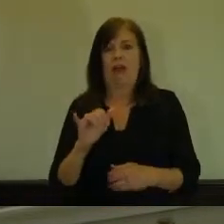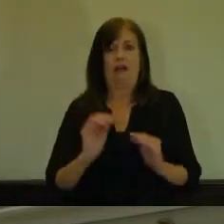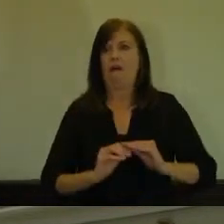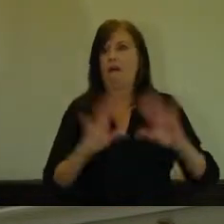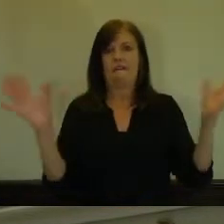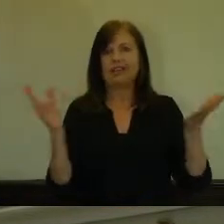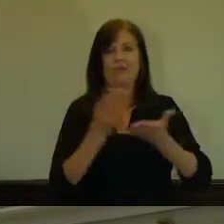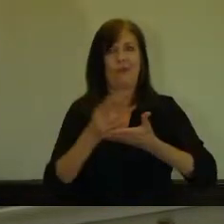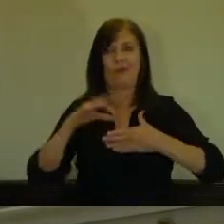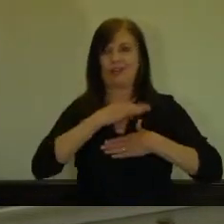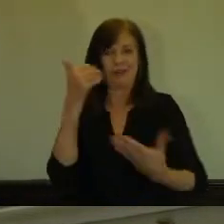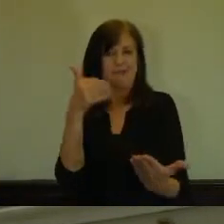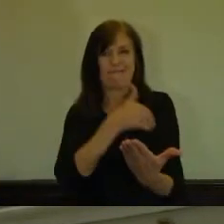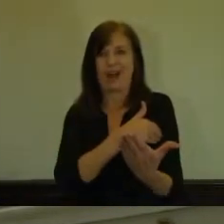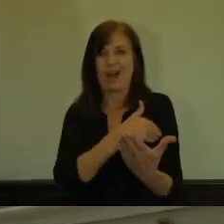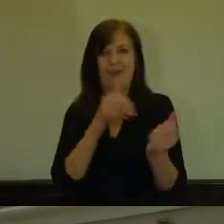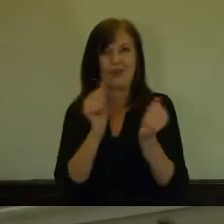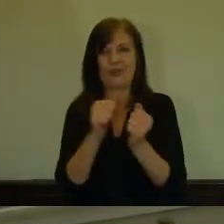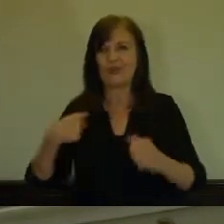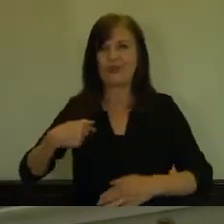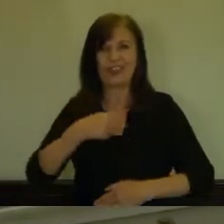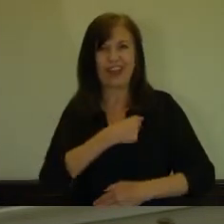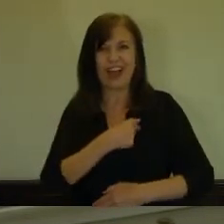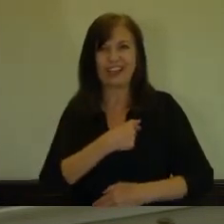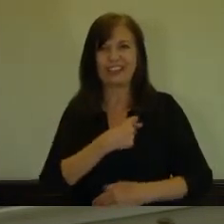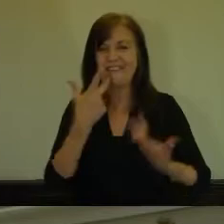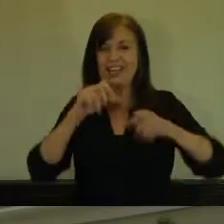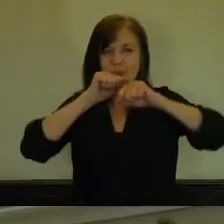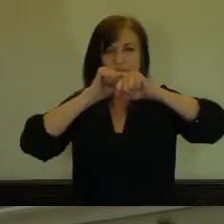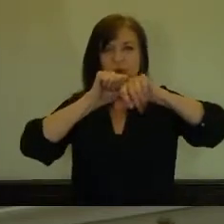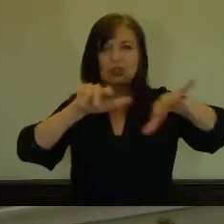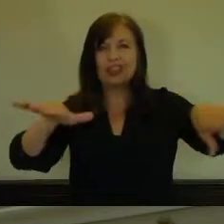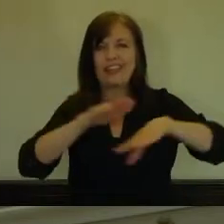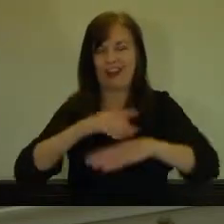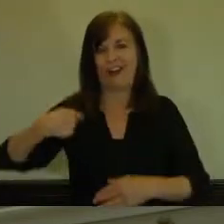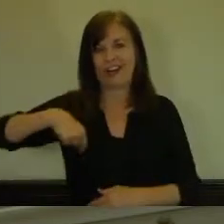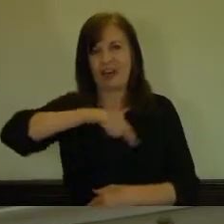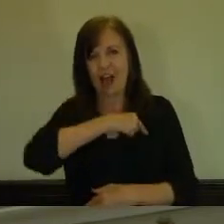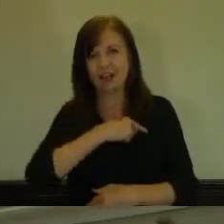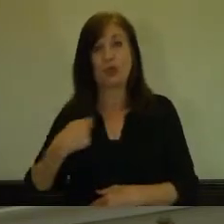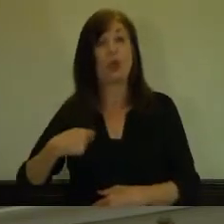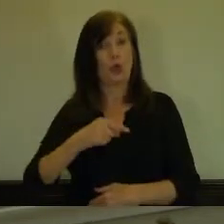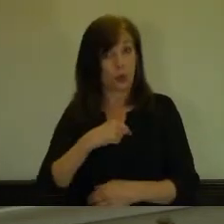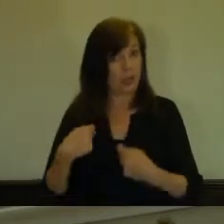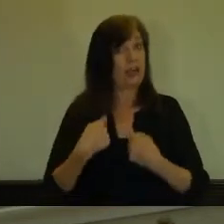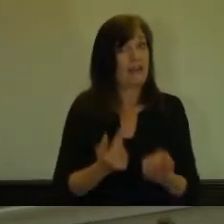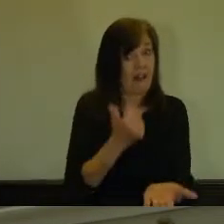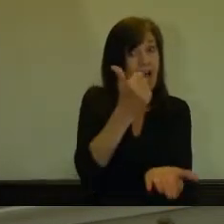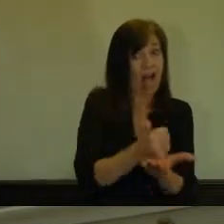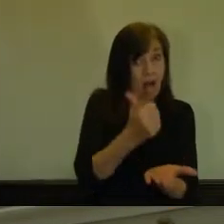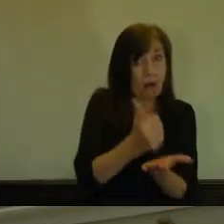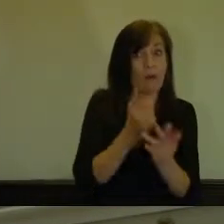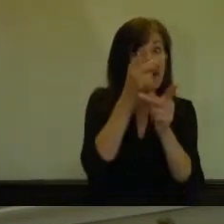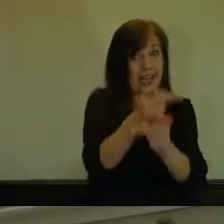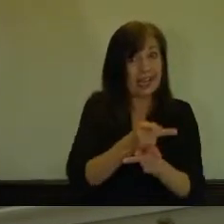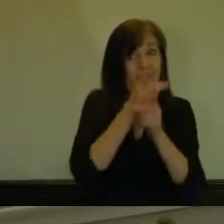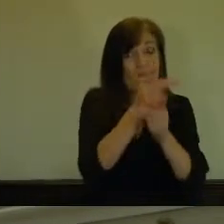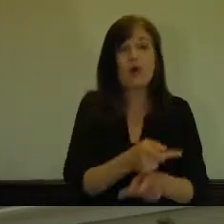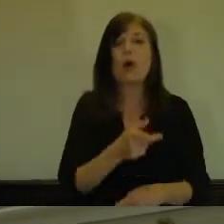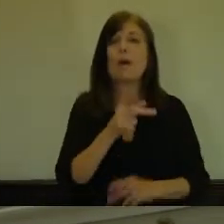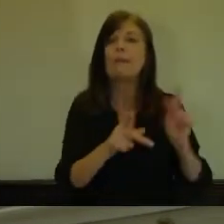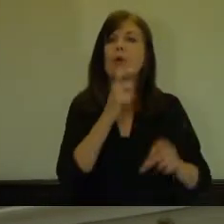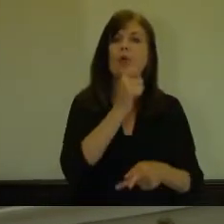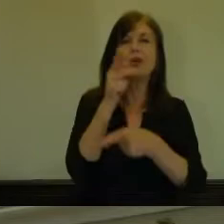has breathed on us as we help care for and provide care and support for